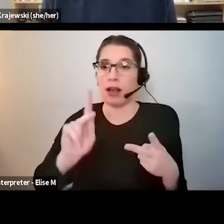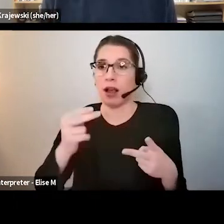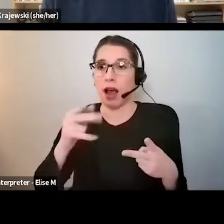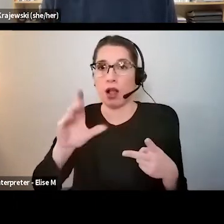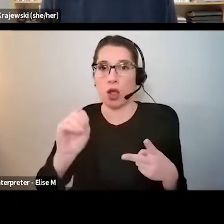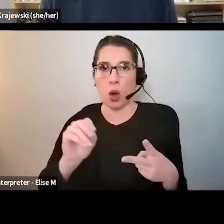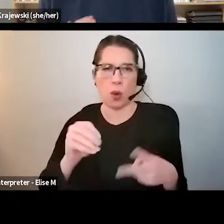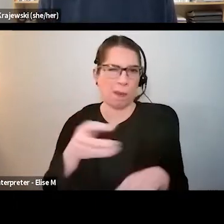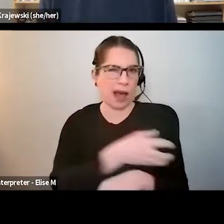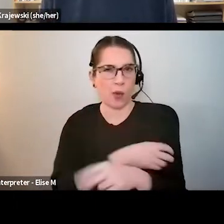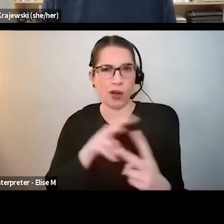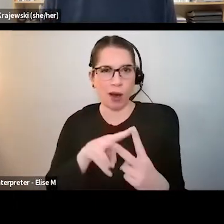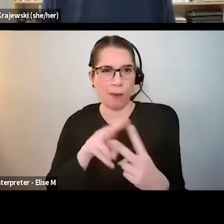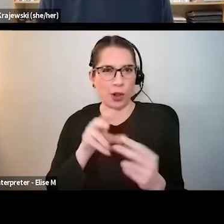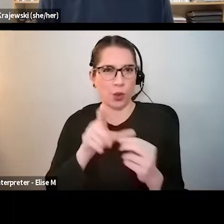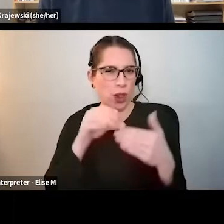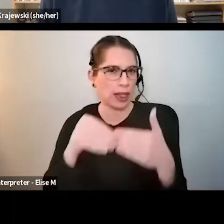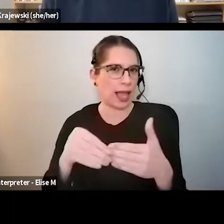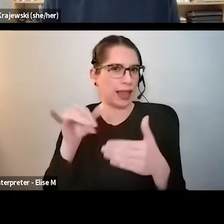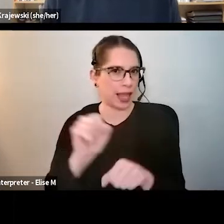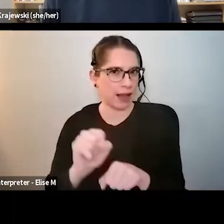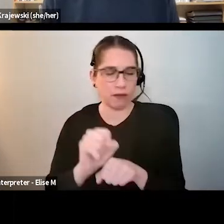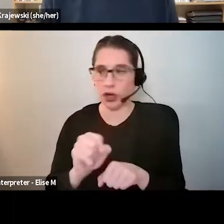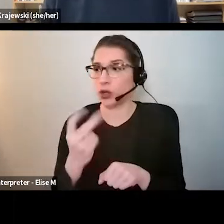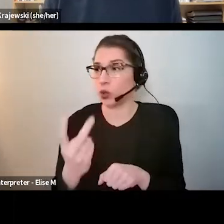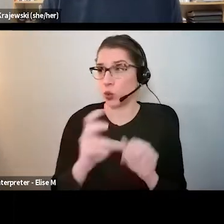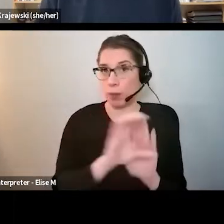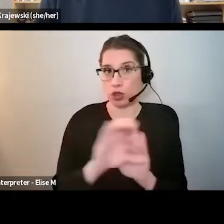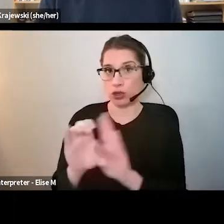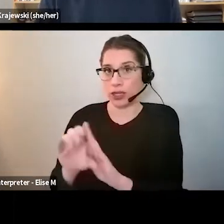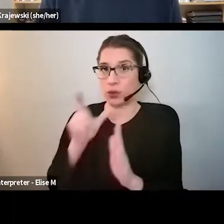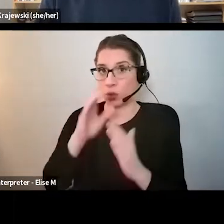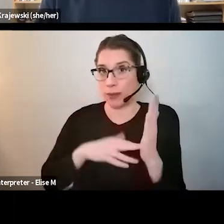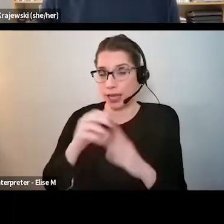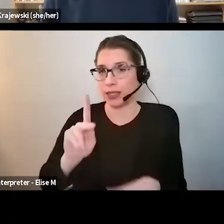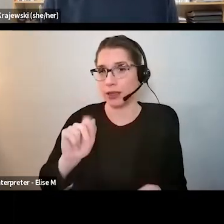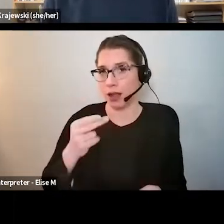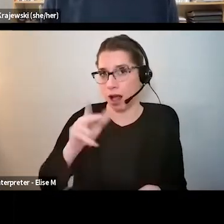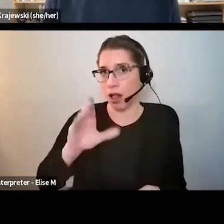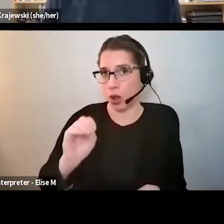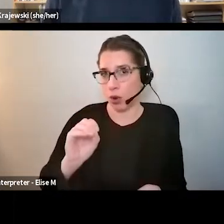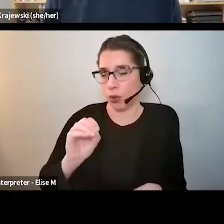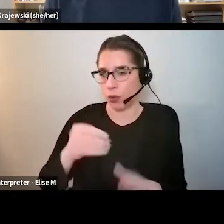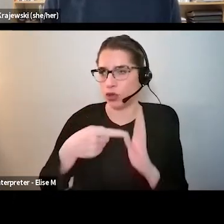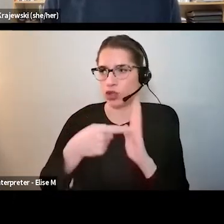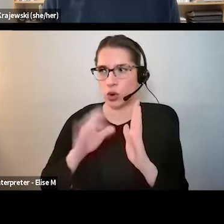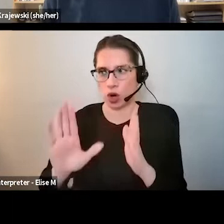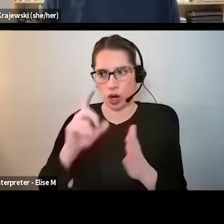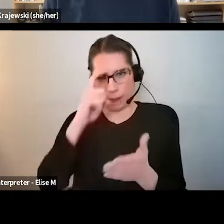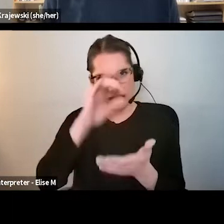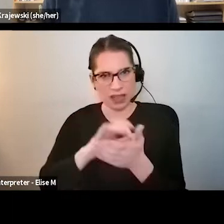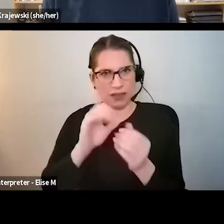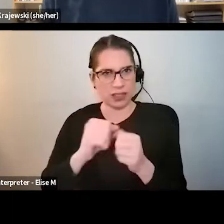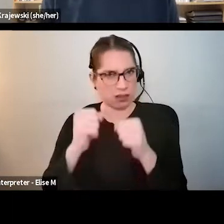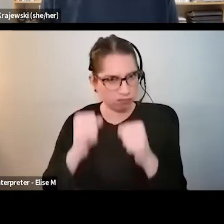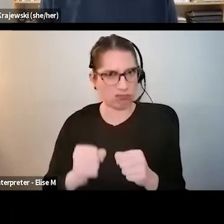this effort. The two portraits here by Kahlo communicate the artist's beliefs in progressive political ideologies.